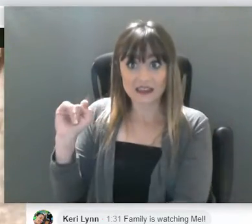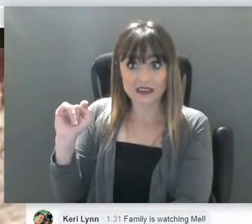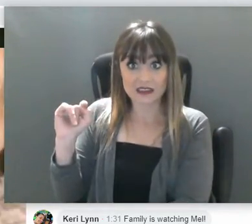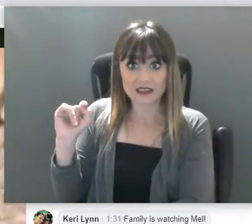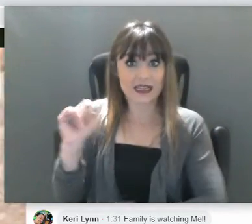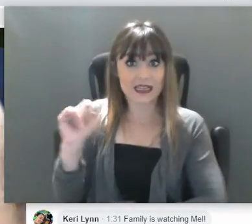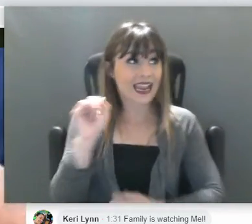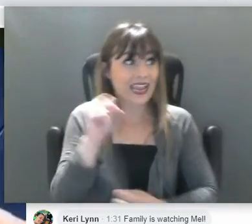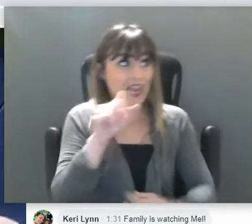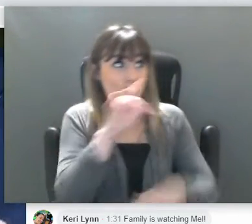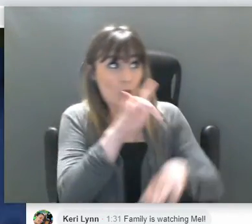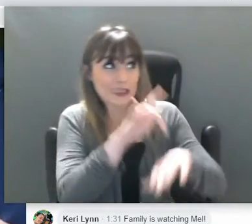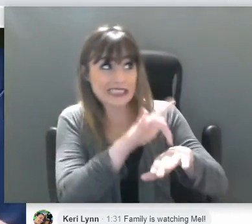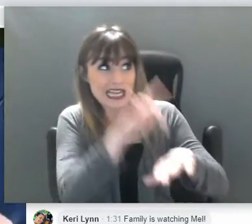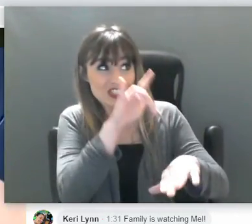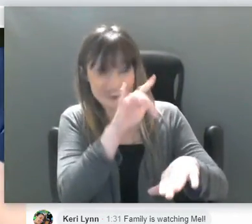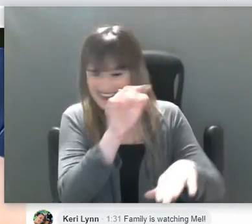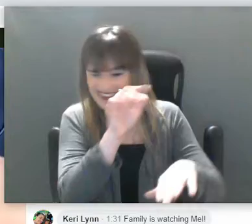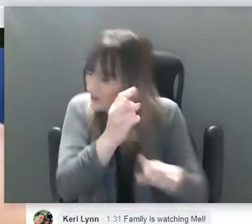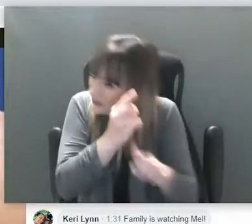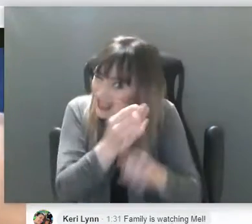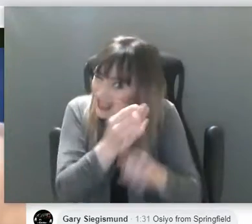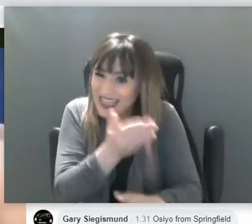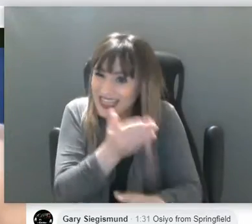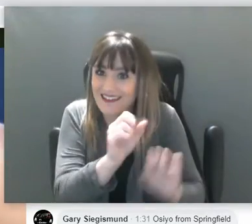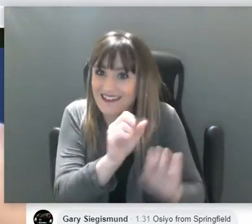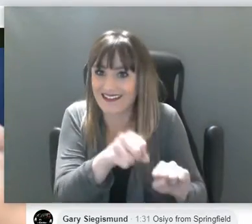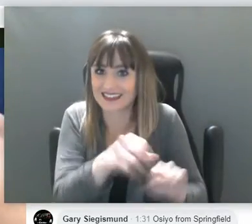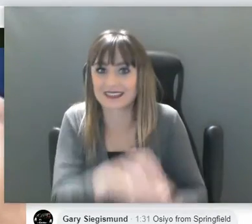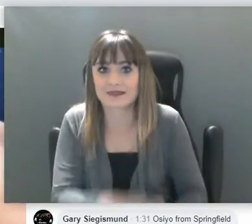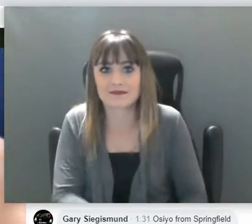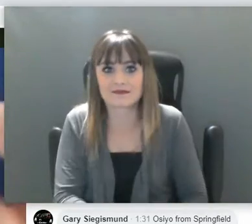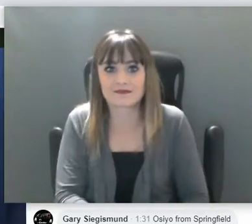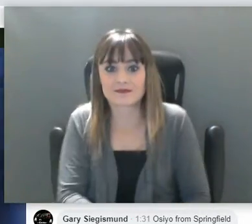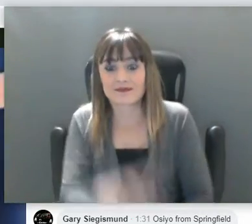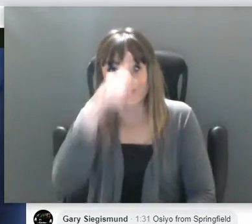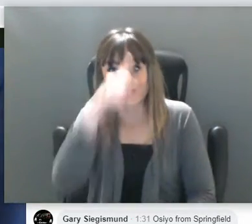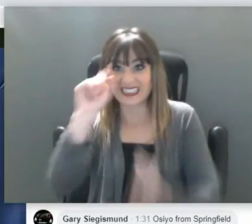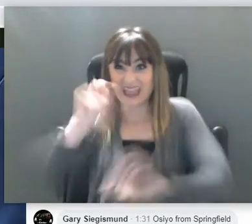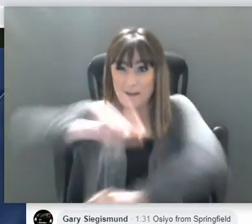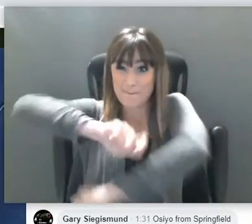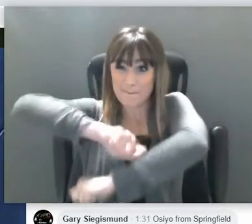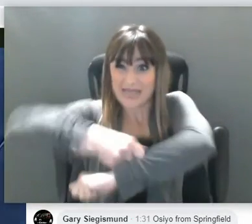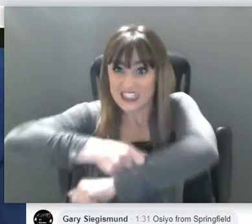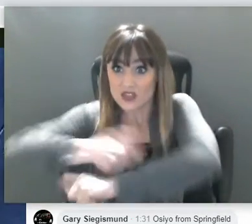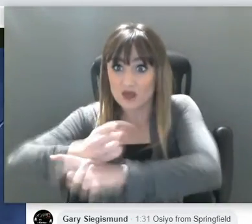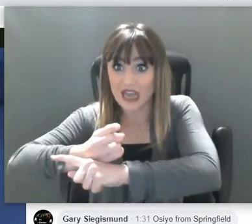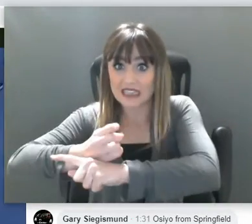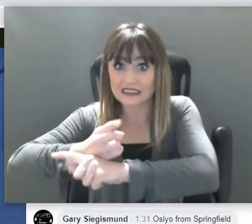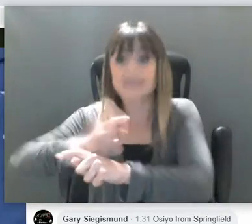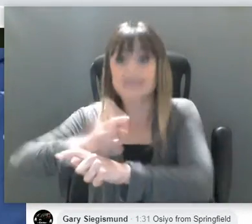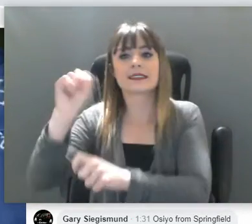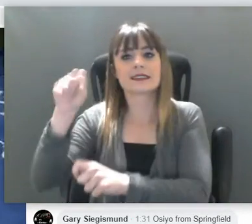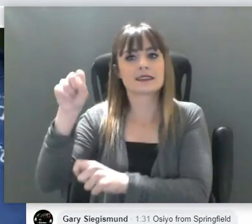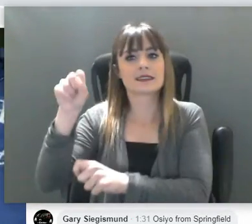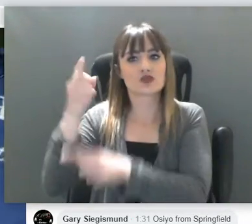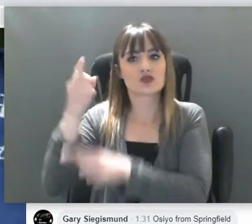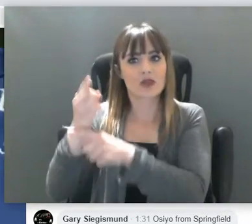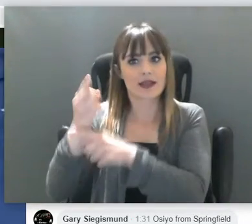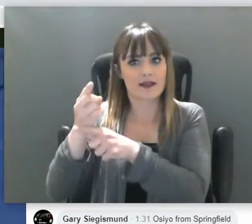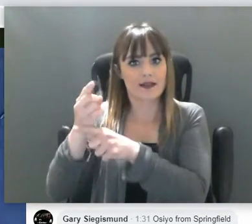right here. Okay, just right here. Yep. Okay. Because they can pinch down in there, right? Yes, that's his defense mechanism. So he has